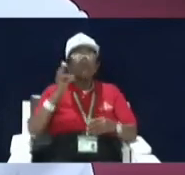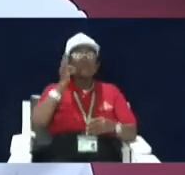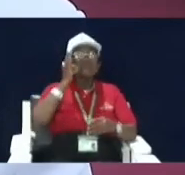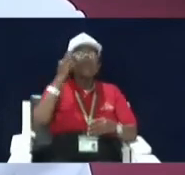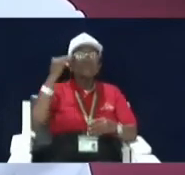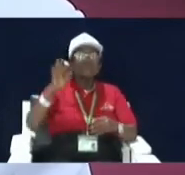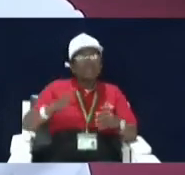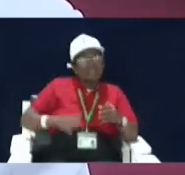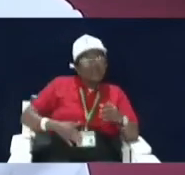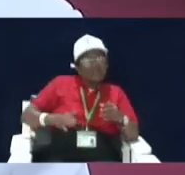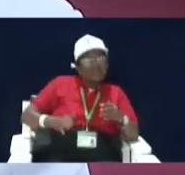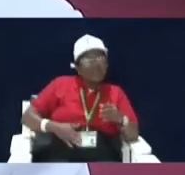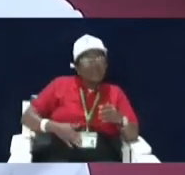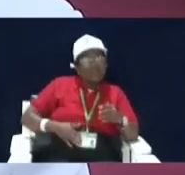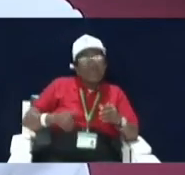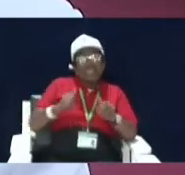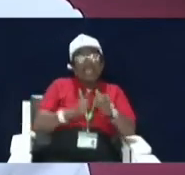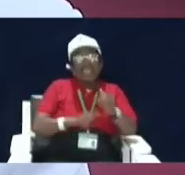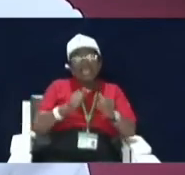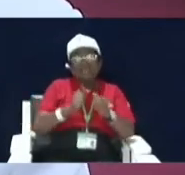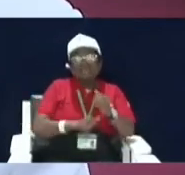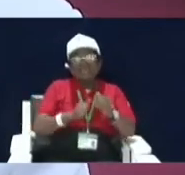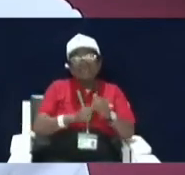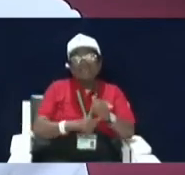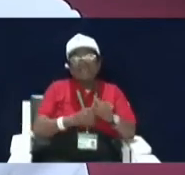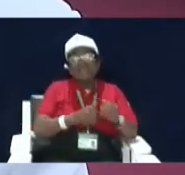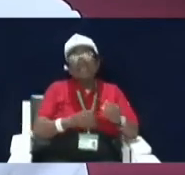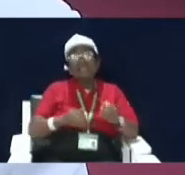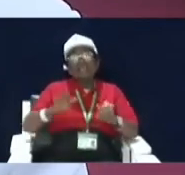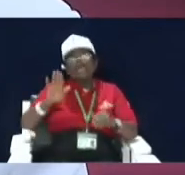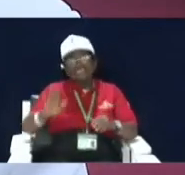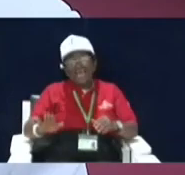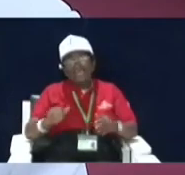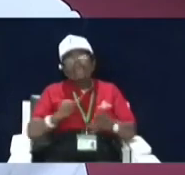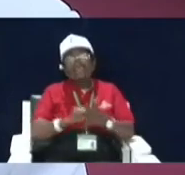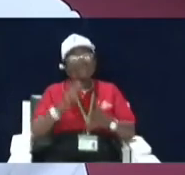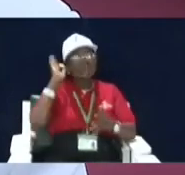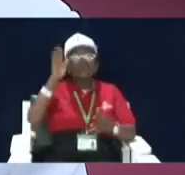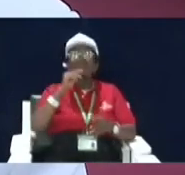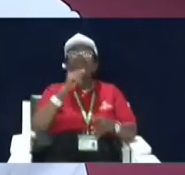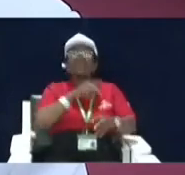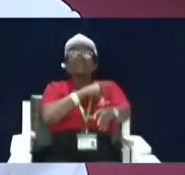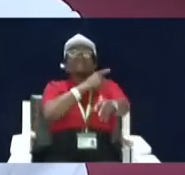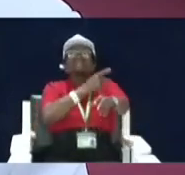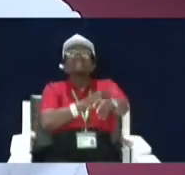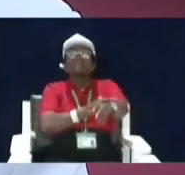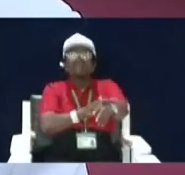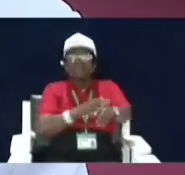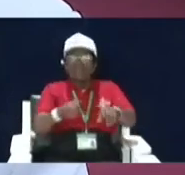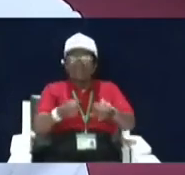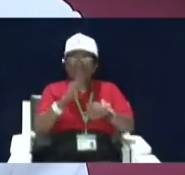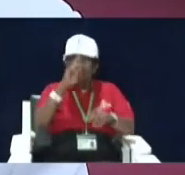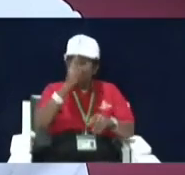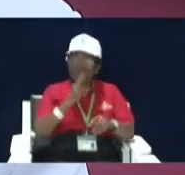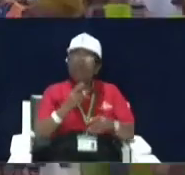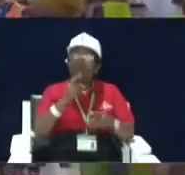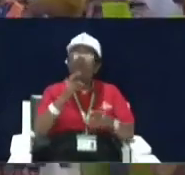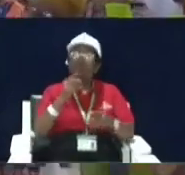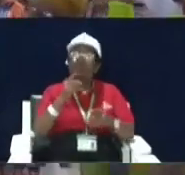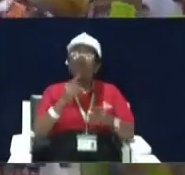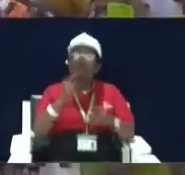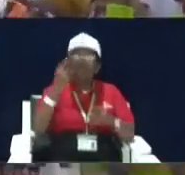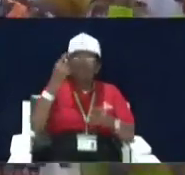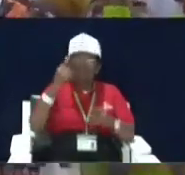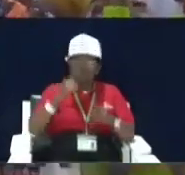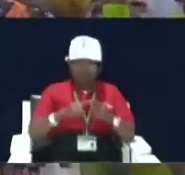Every child that shall be conceived as a result of tonight's meeting will not be ordinary.